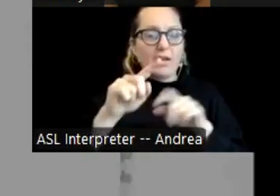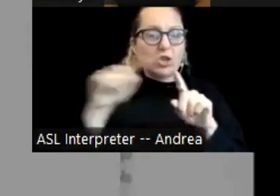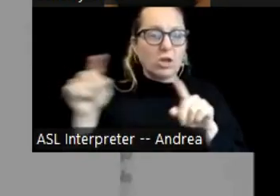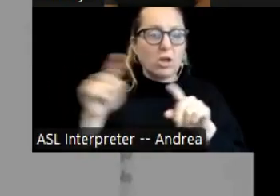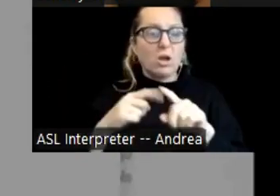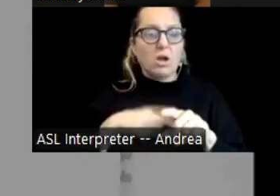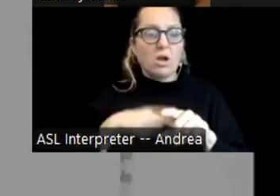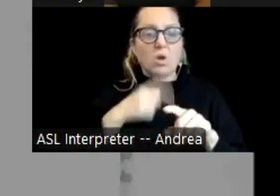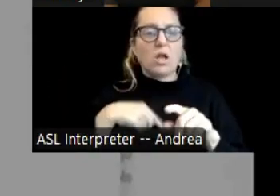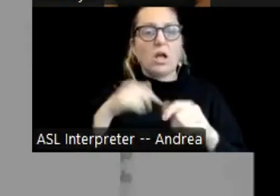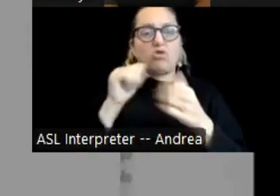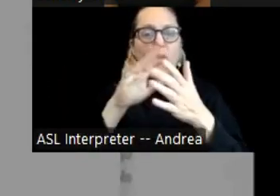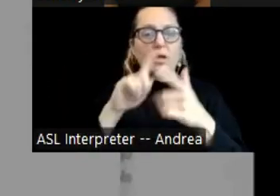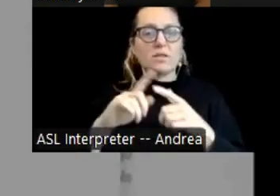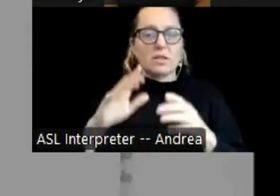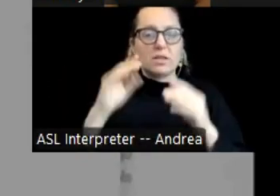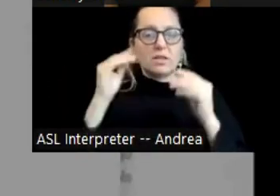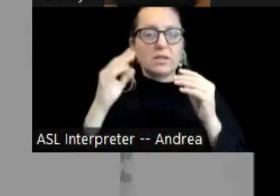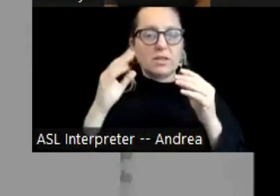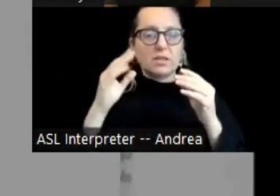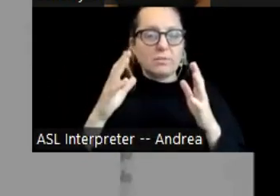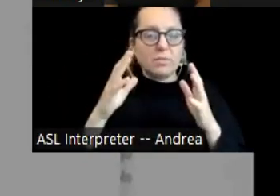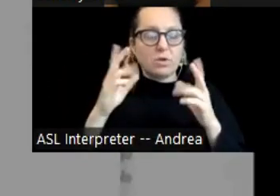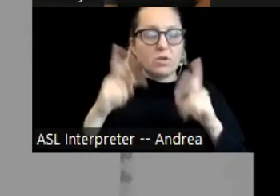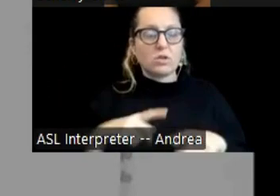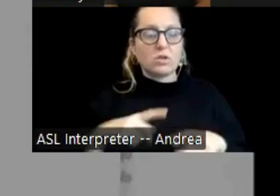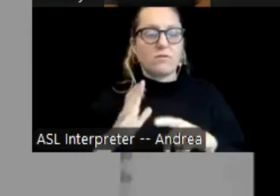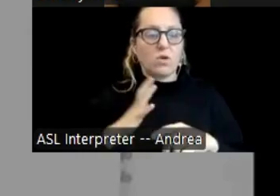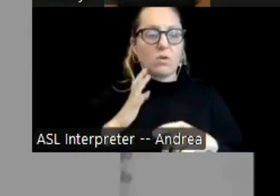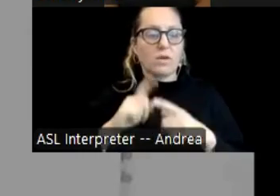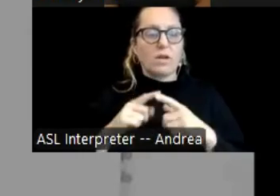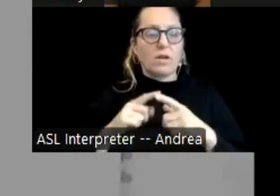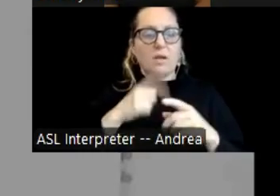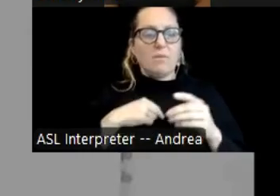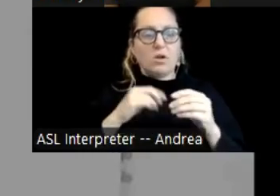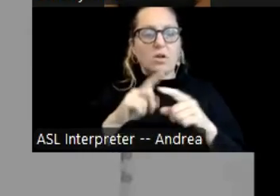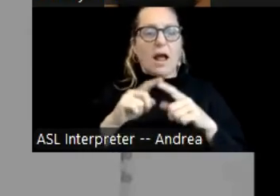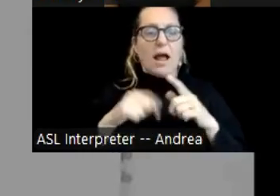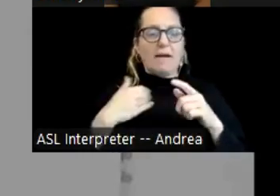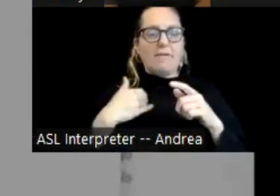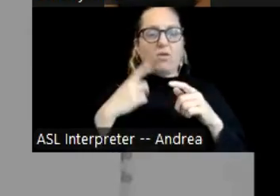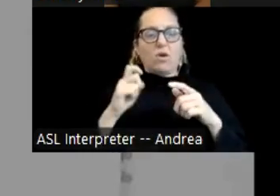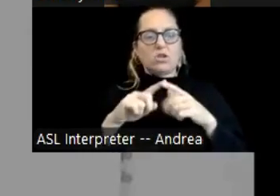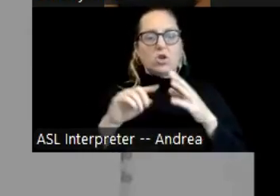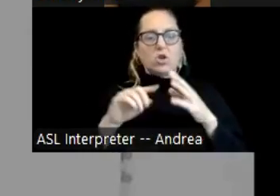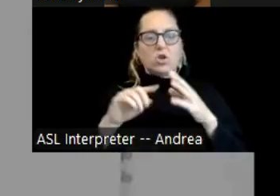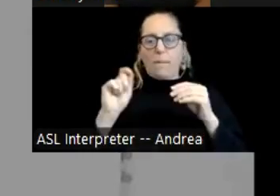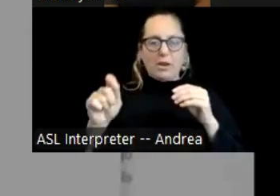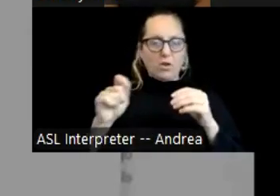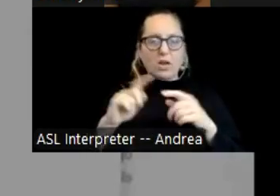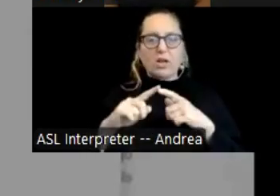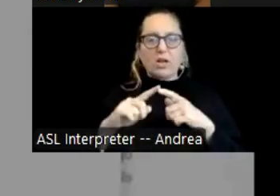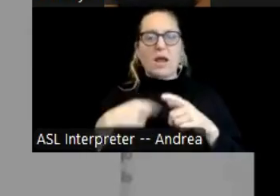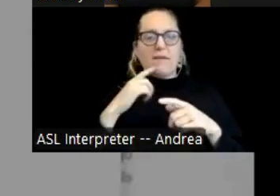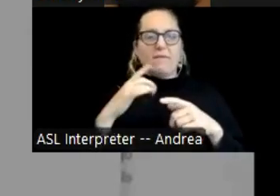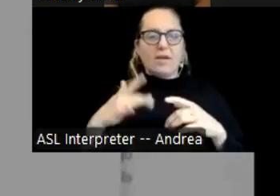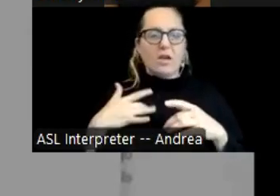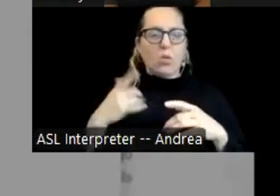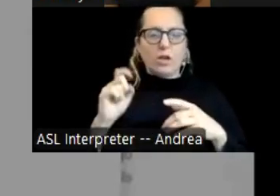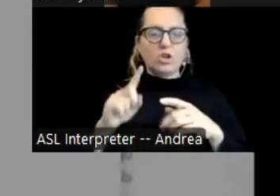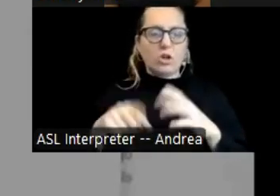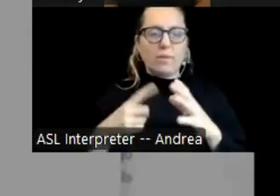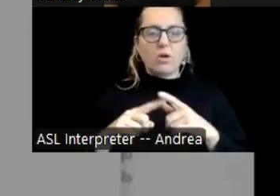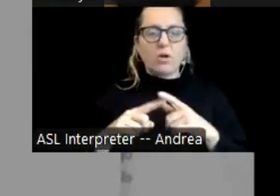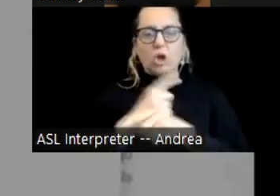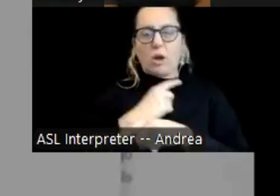Student wrote good morning with a lowercase g and a sentence with no period. What's the purpose of the message? I have a question about my geometry assignment. I'm stuck on problem 3.